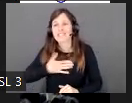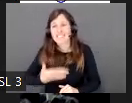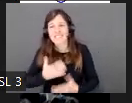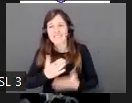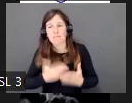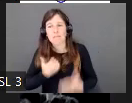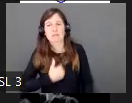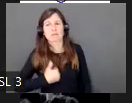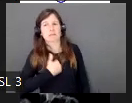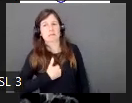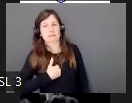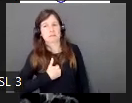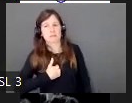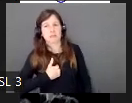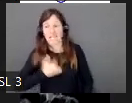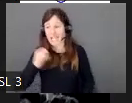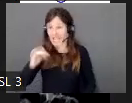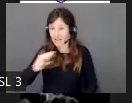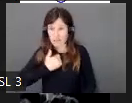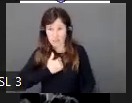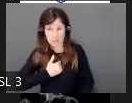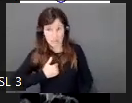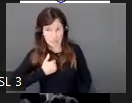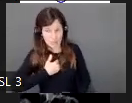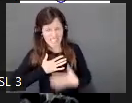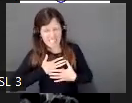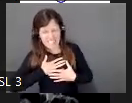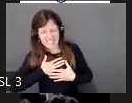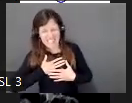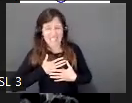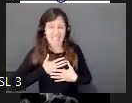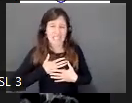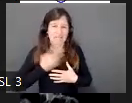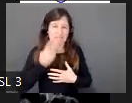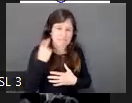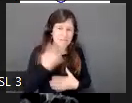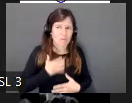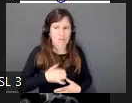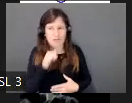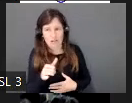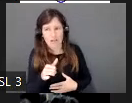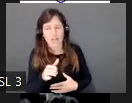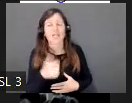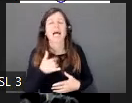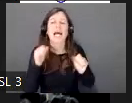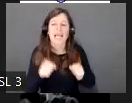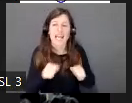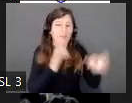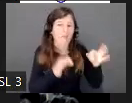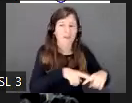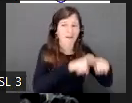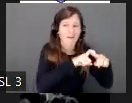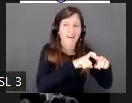traditional justice system. All of these are cases that we've investigated over the years, and I've laid successful charges in all of